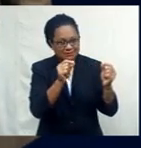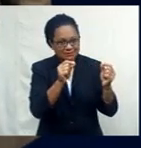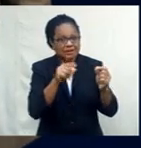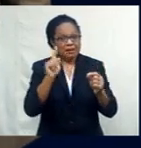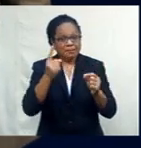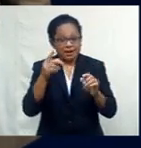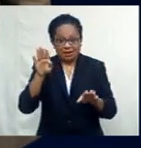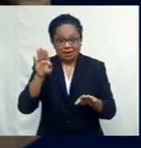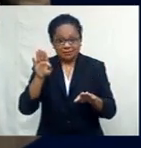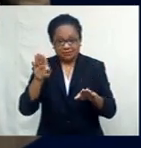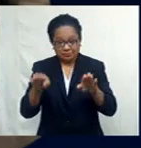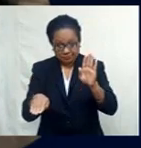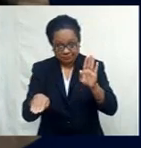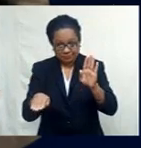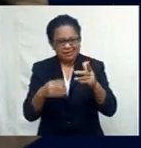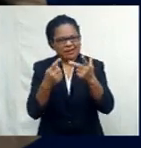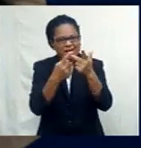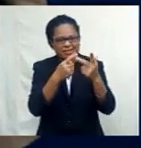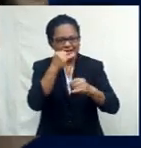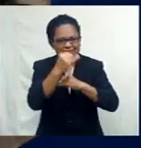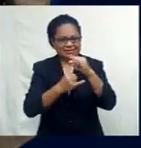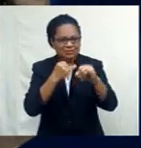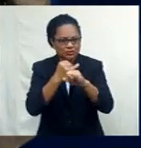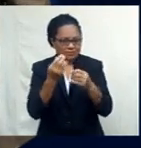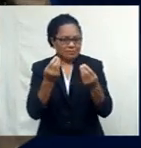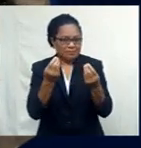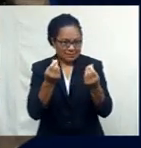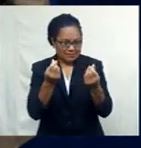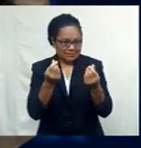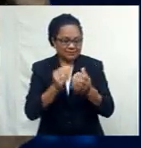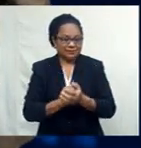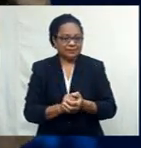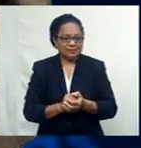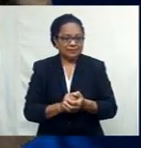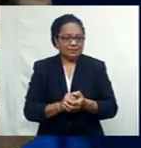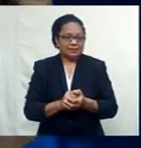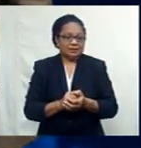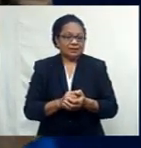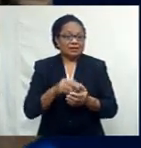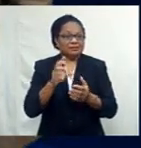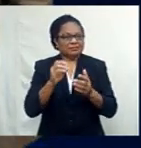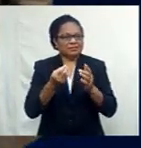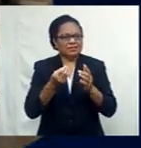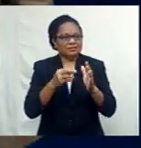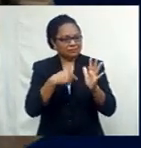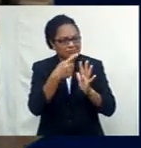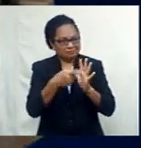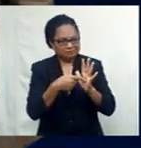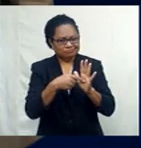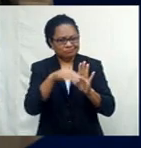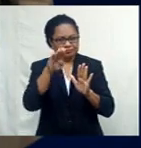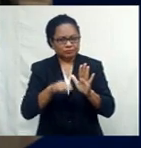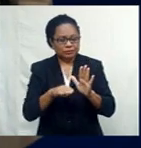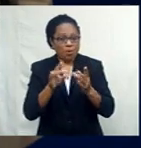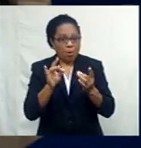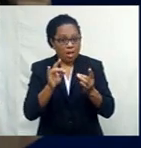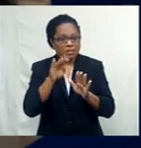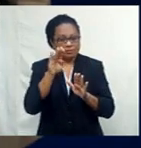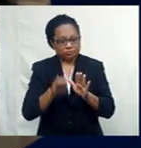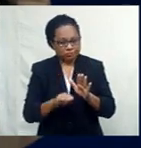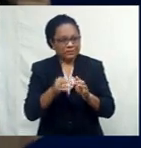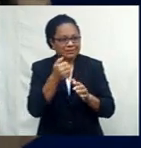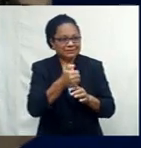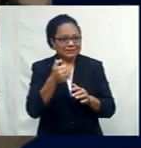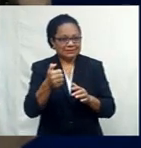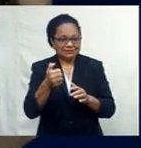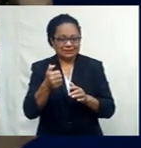ground against the other international currencies we cover. Declines across the commodities market, crude oil dropped to close at $66 a